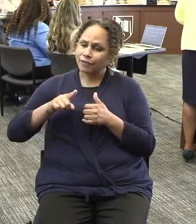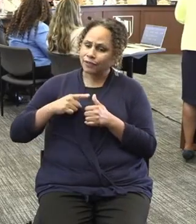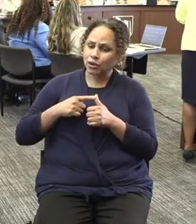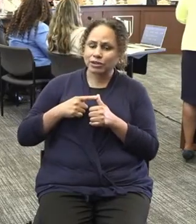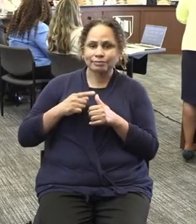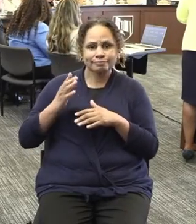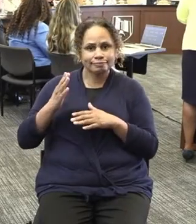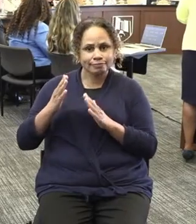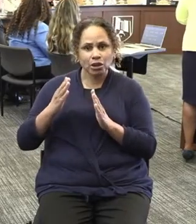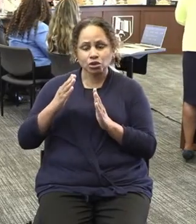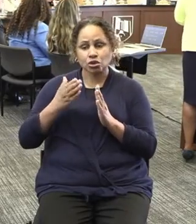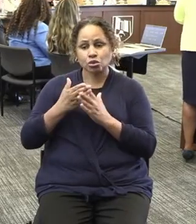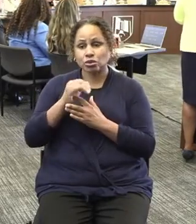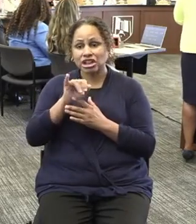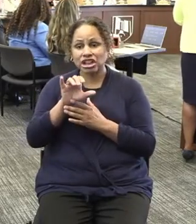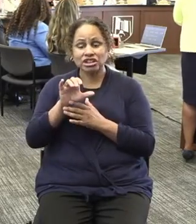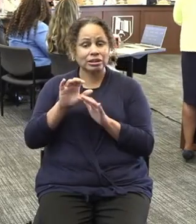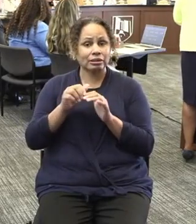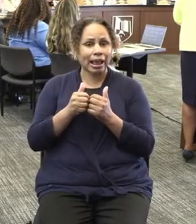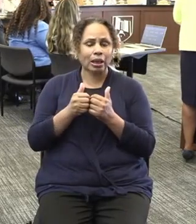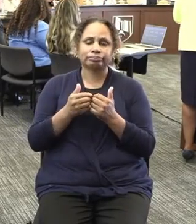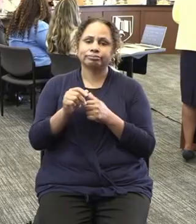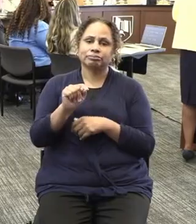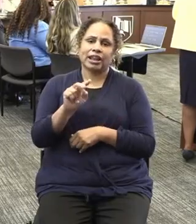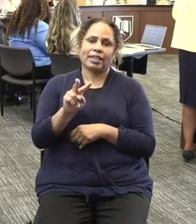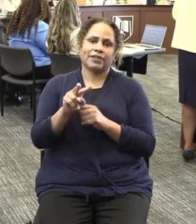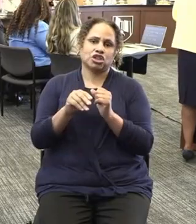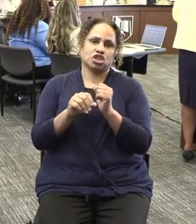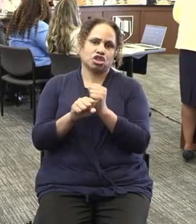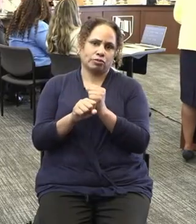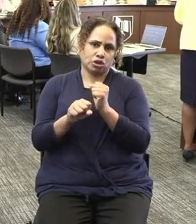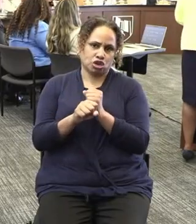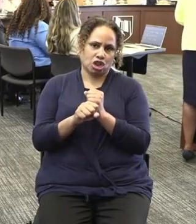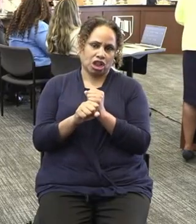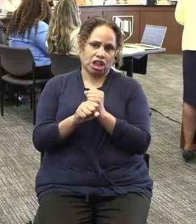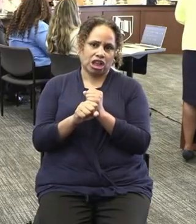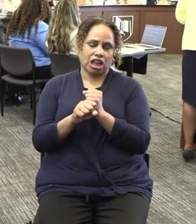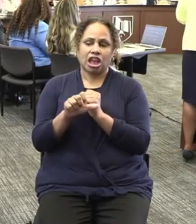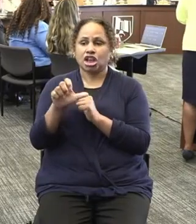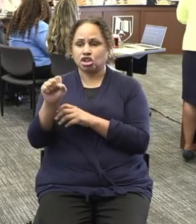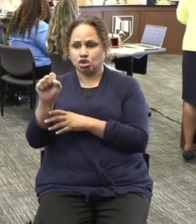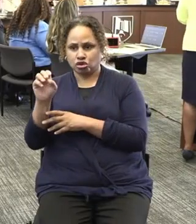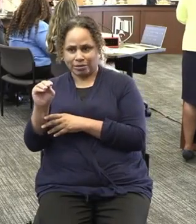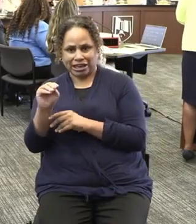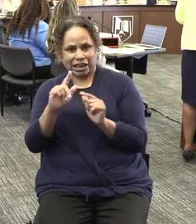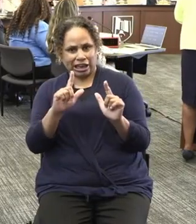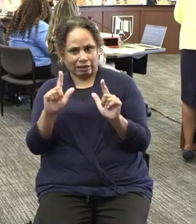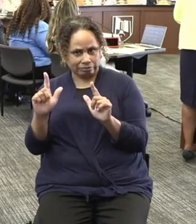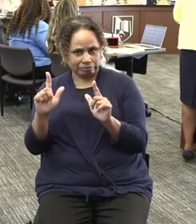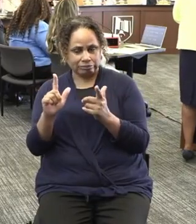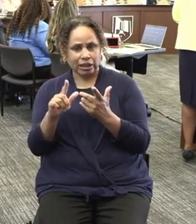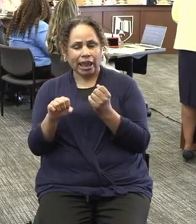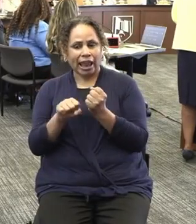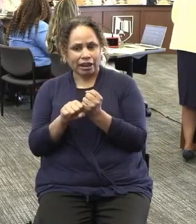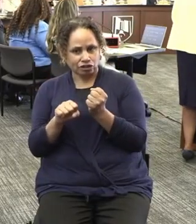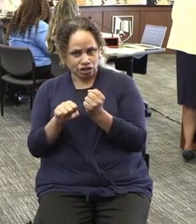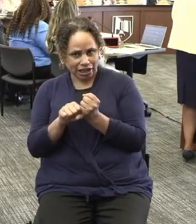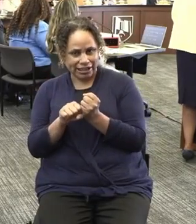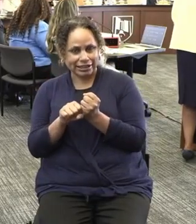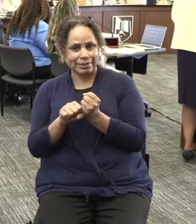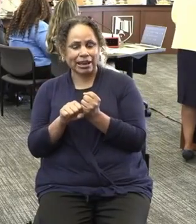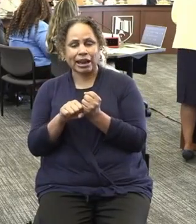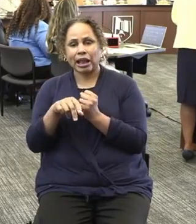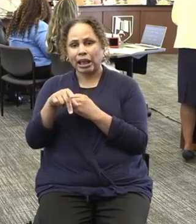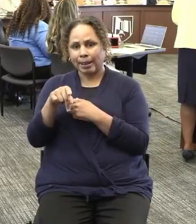come through a television commercial, social media, advertisement, a